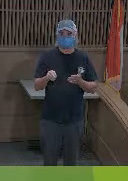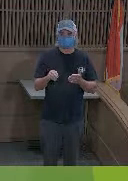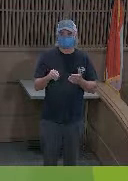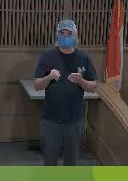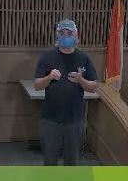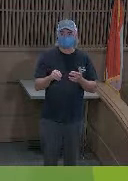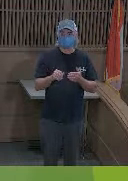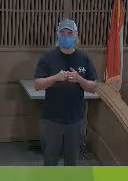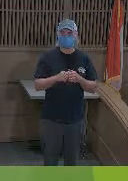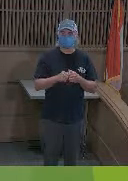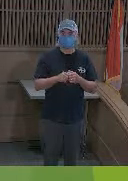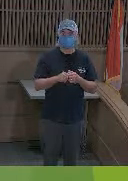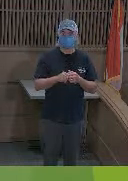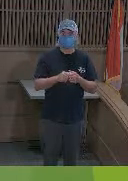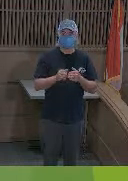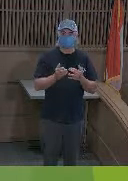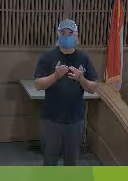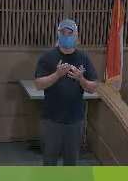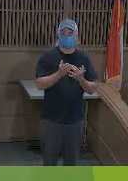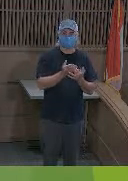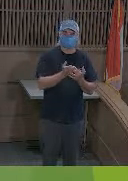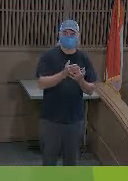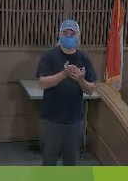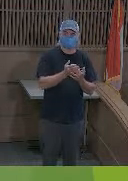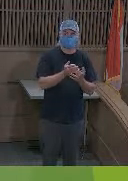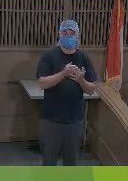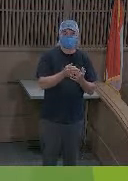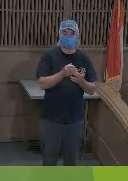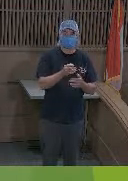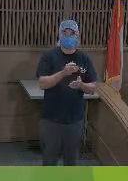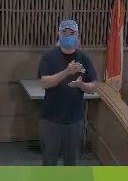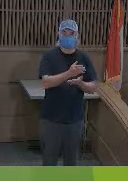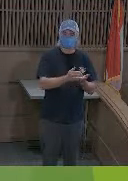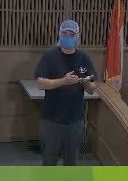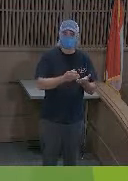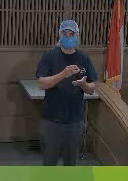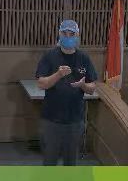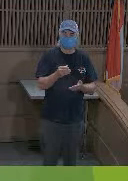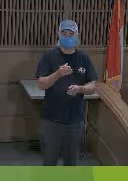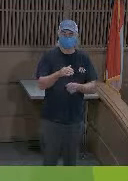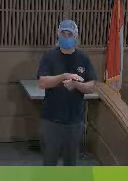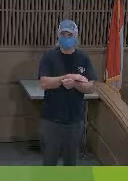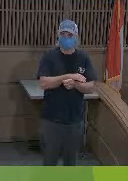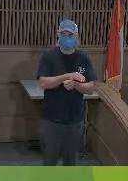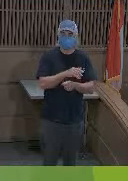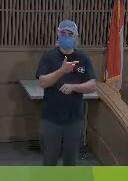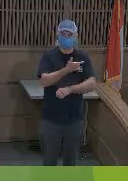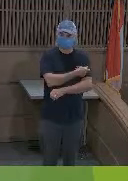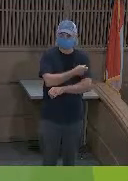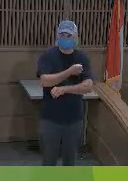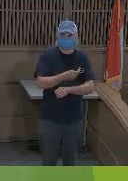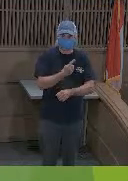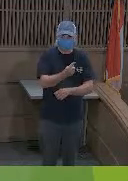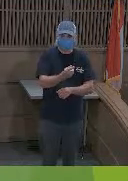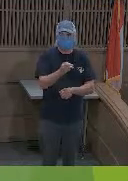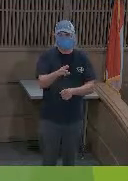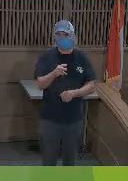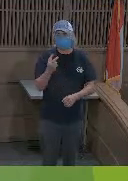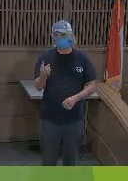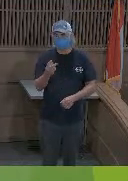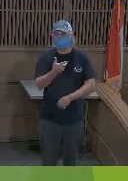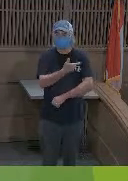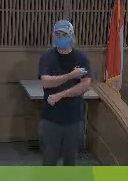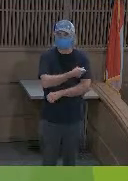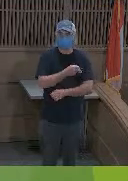of people who are partially vaccinated and fully vaccinated. And that is because what it's showing you is people are actively seeking